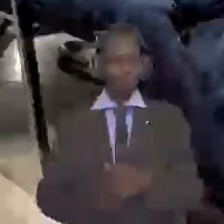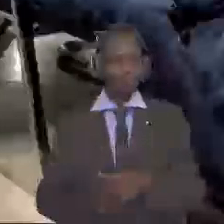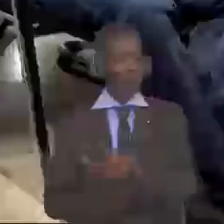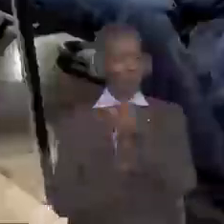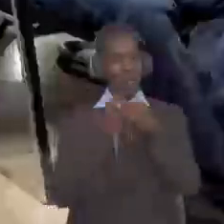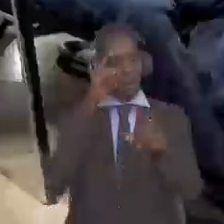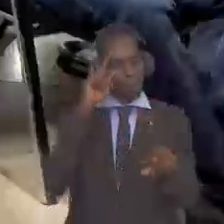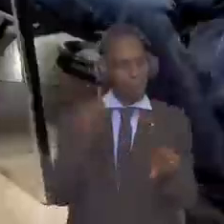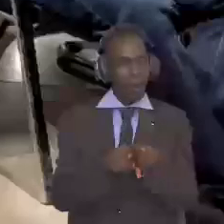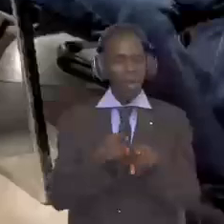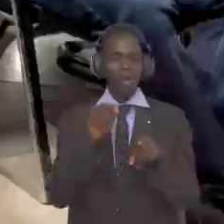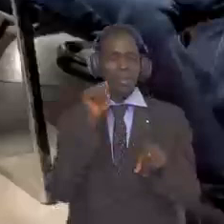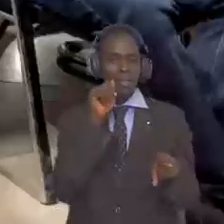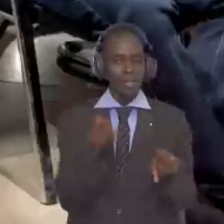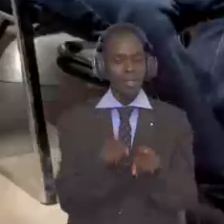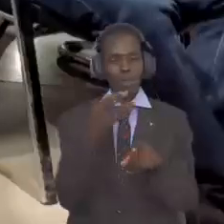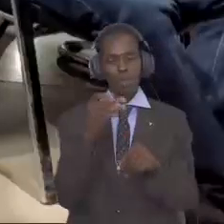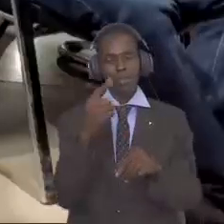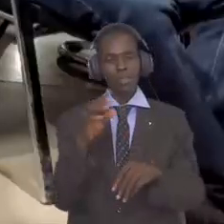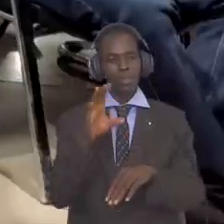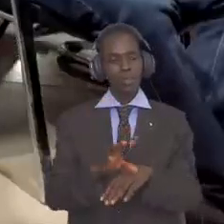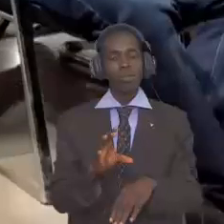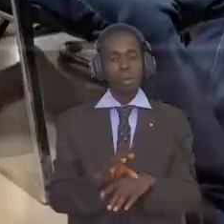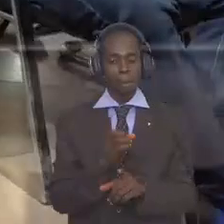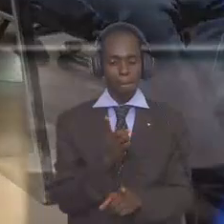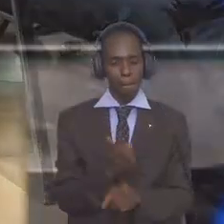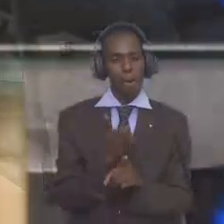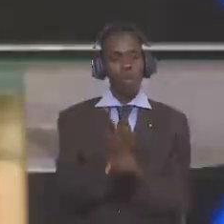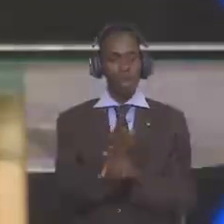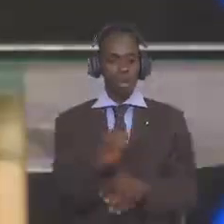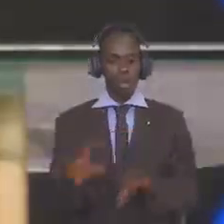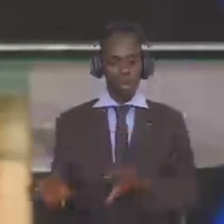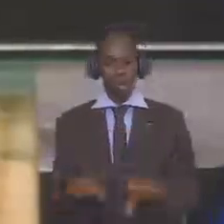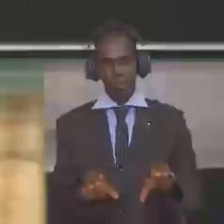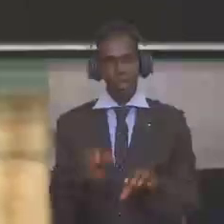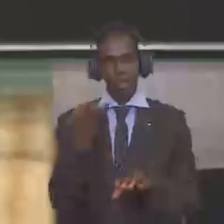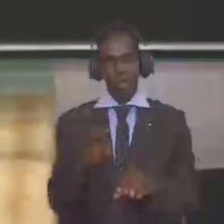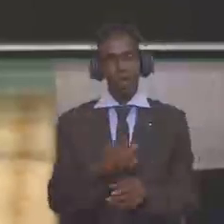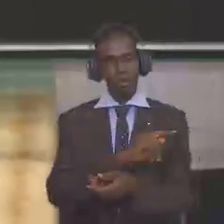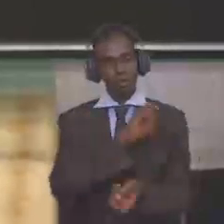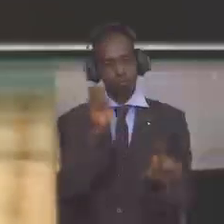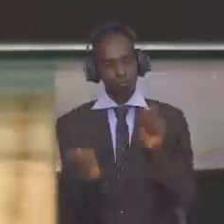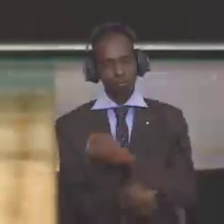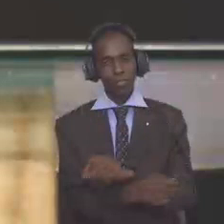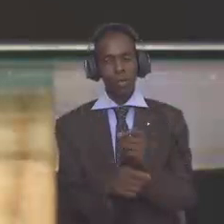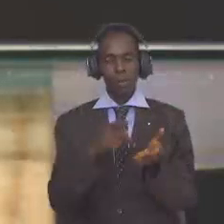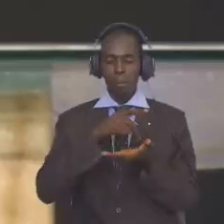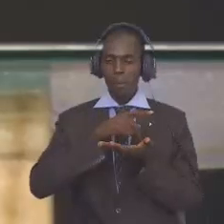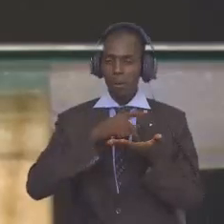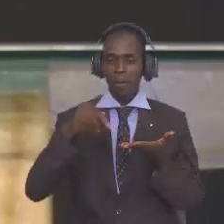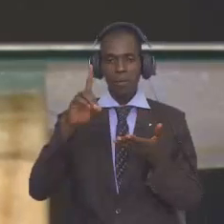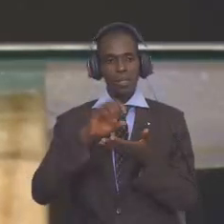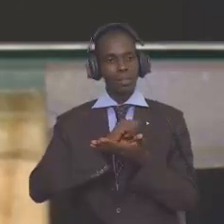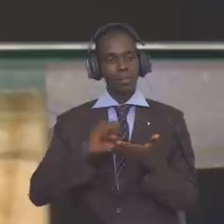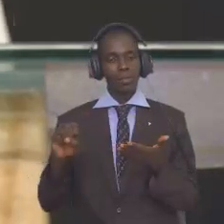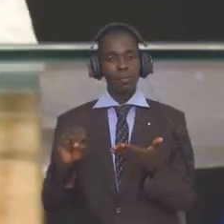sister or member of the church. Proper action of transformed, purified saints. The